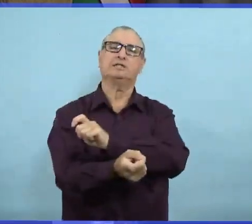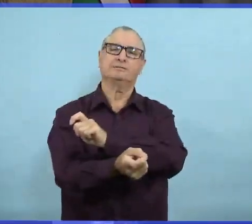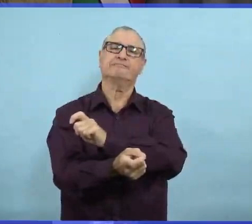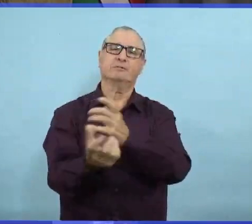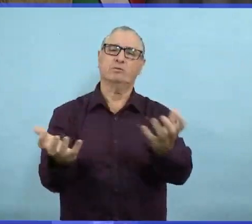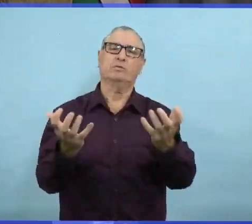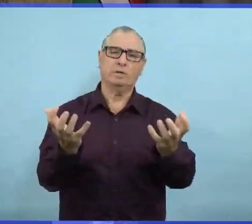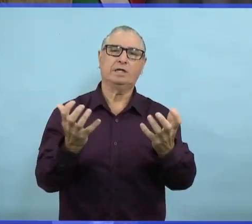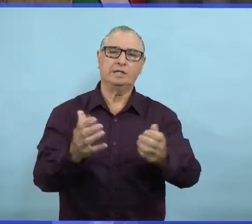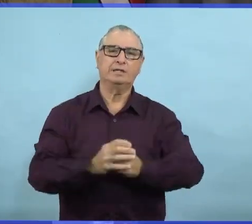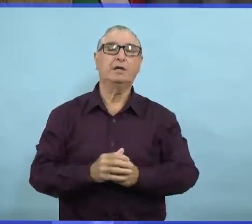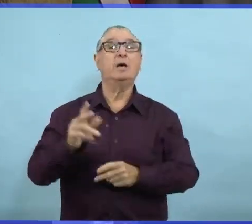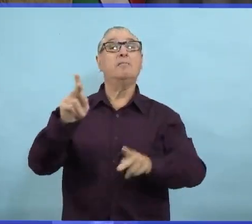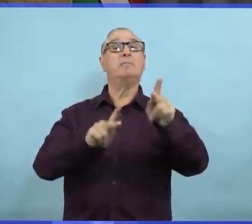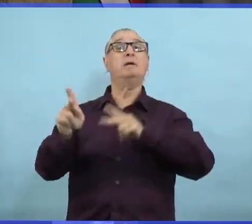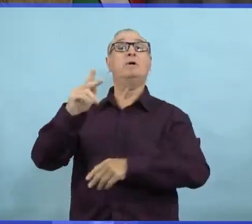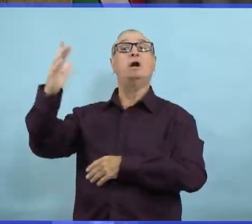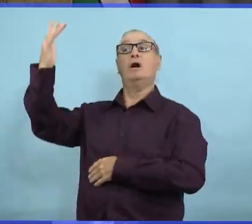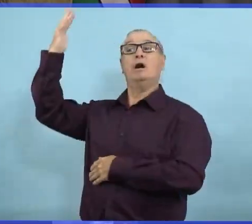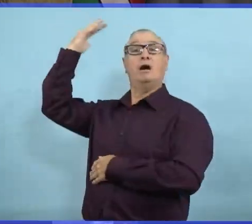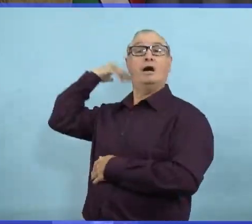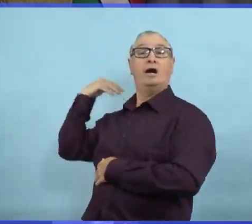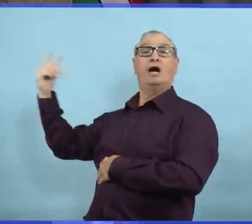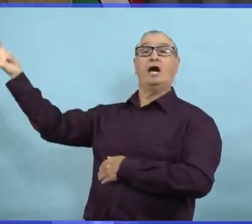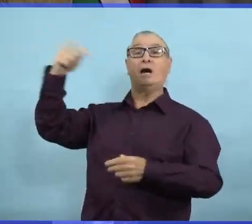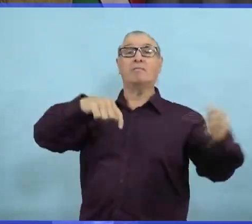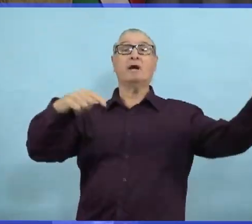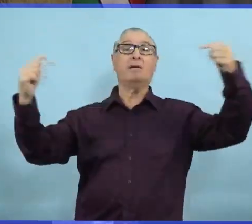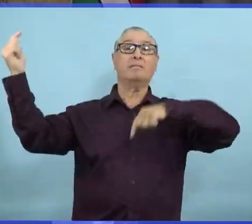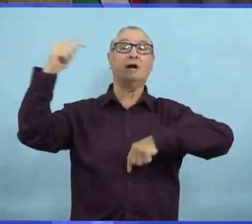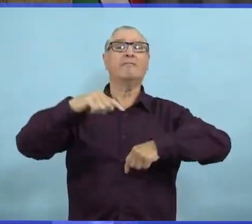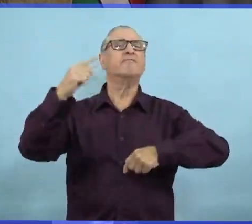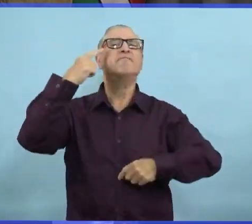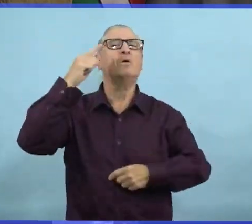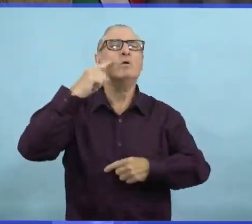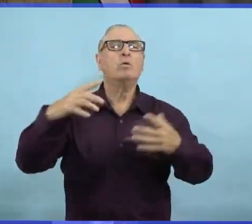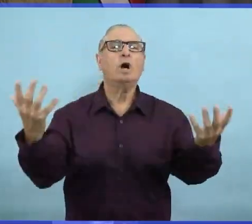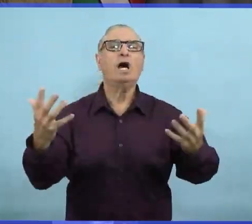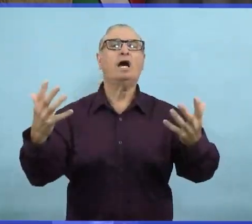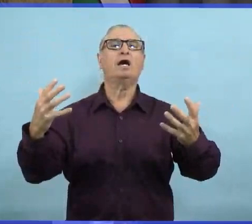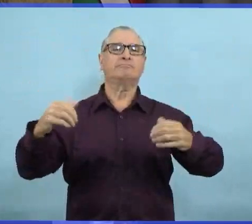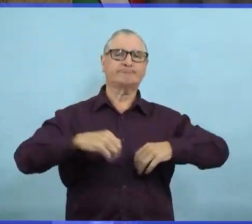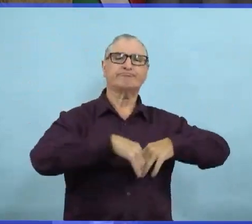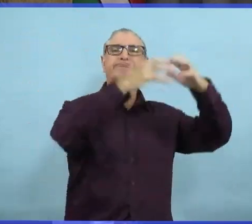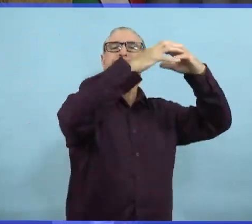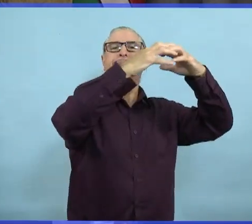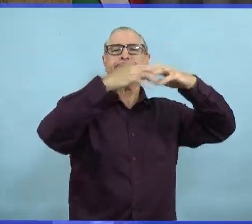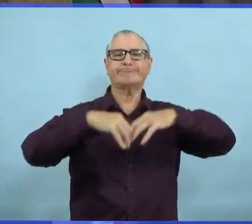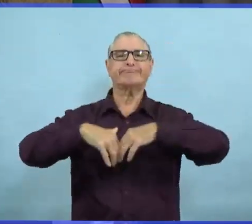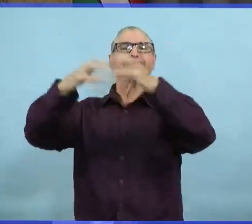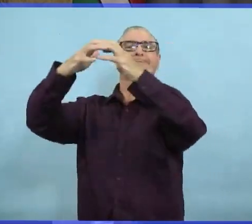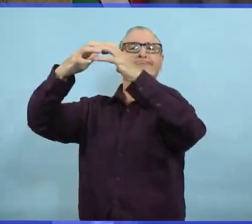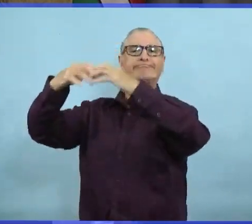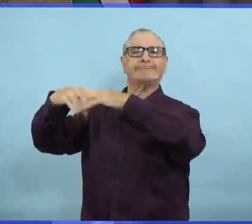came here to build. They came to build better. To build, they